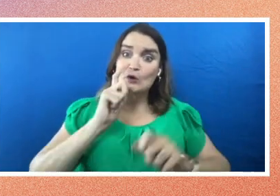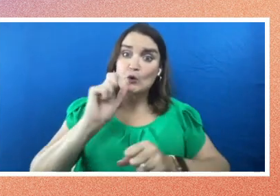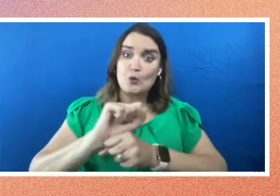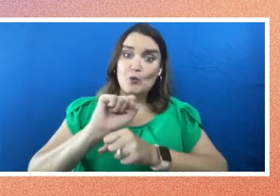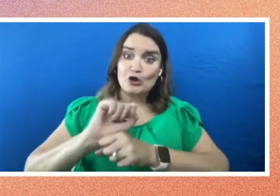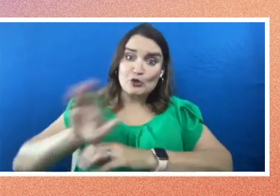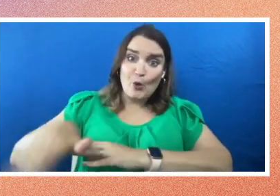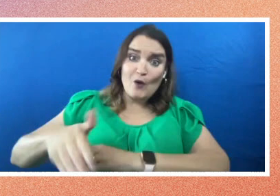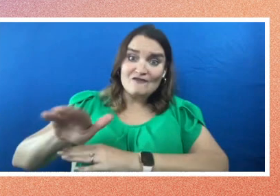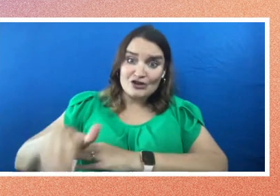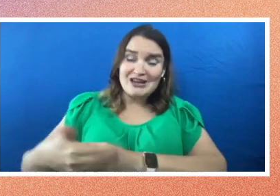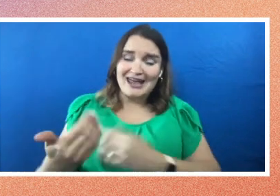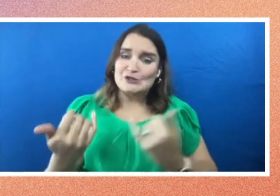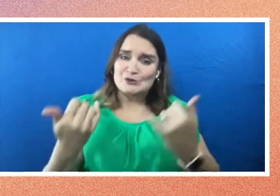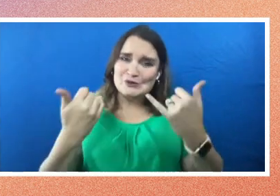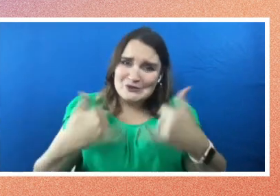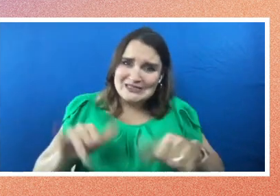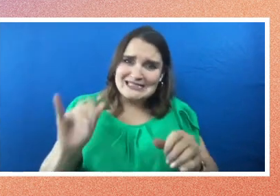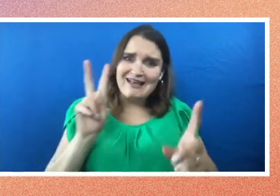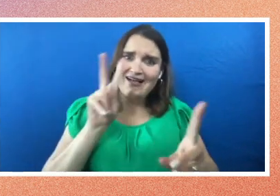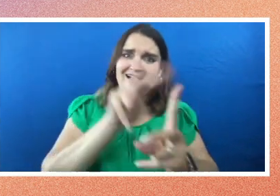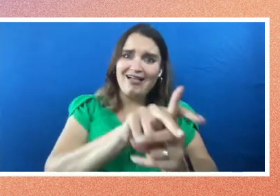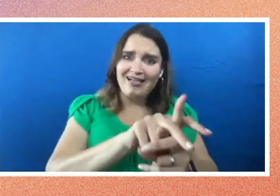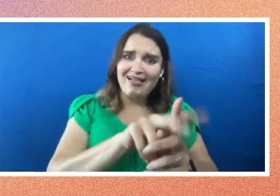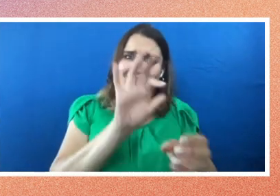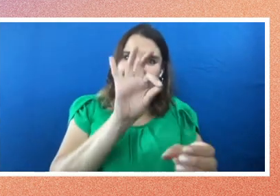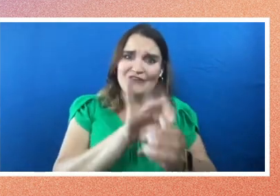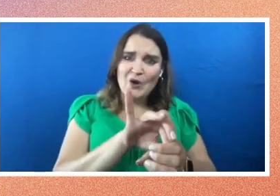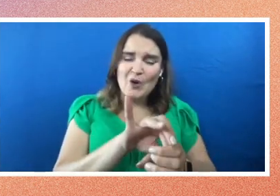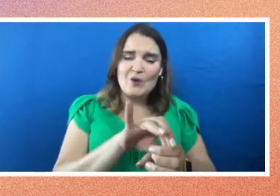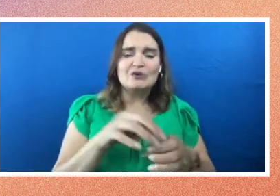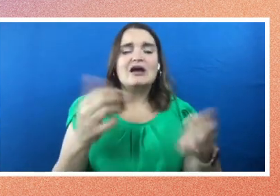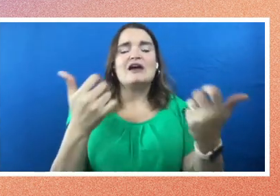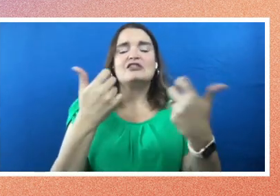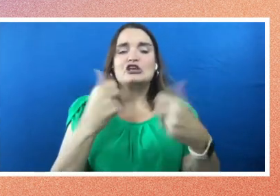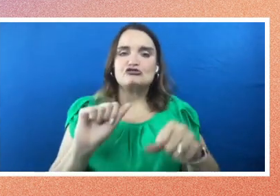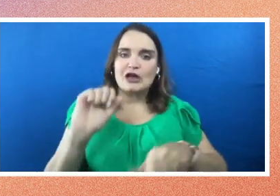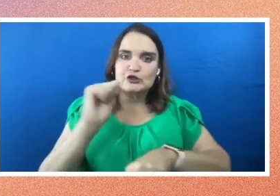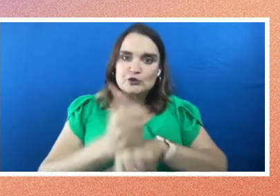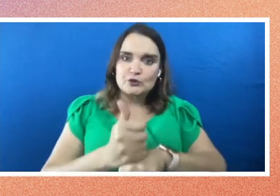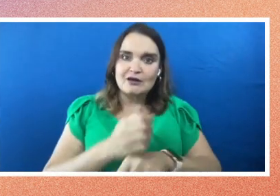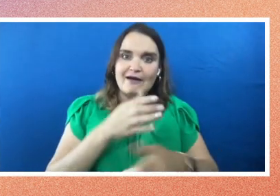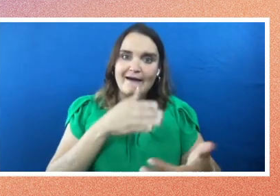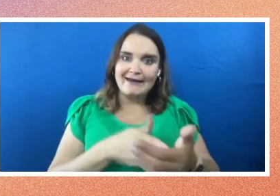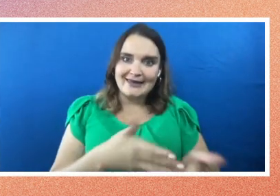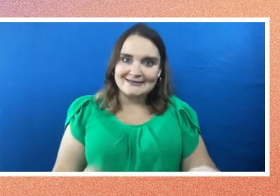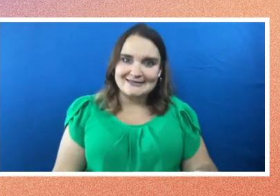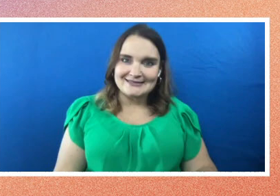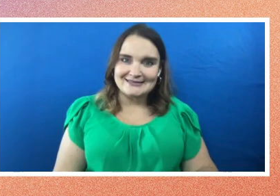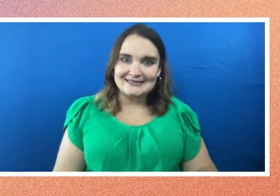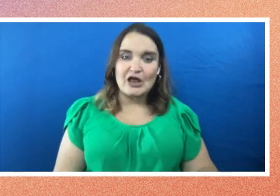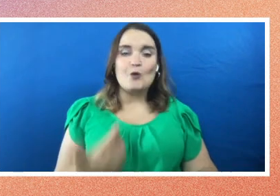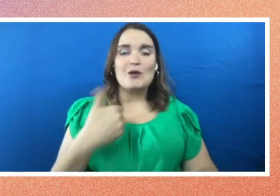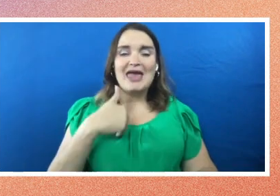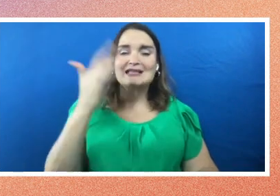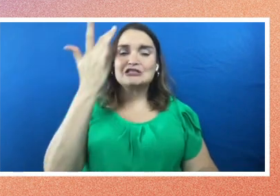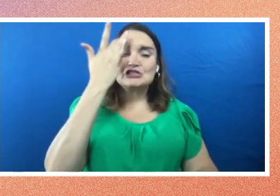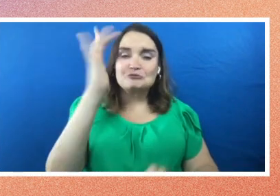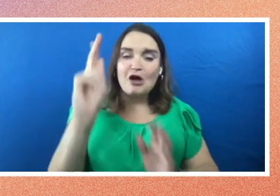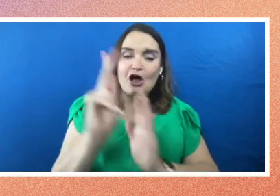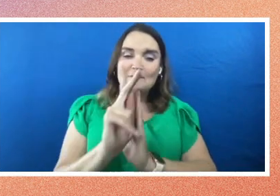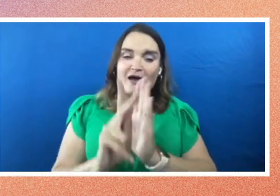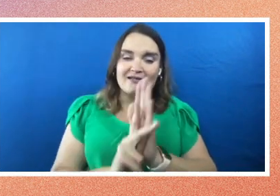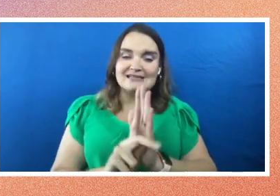ballots, they're trying to legislate that away, where we had smart policies that virtually